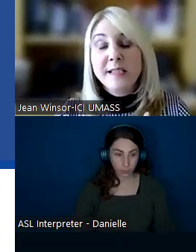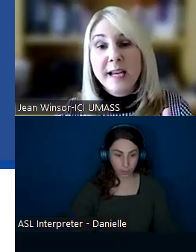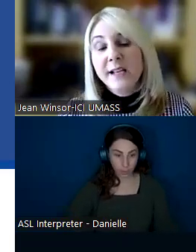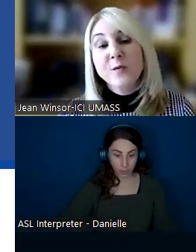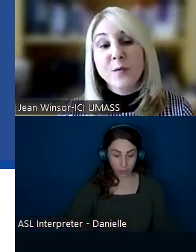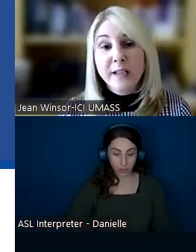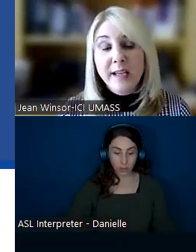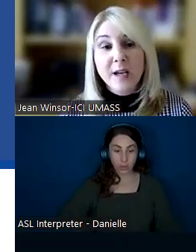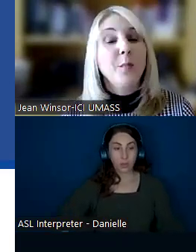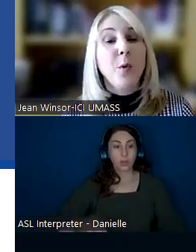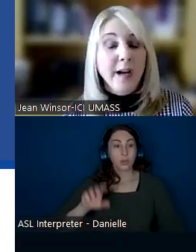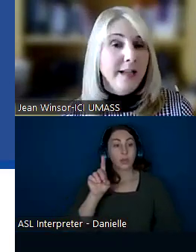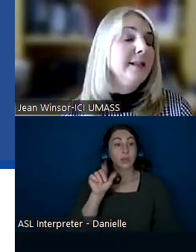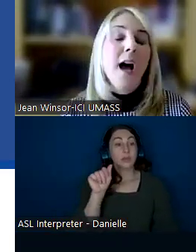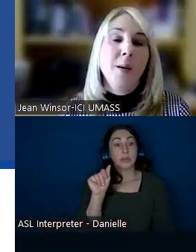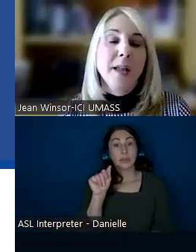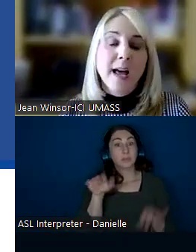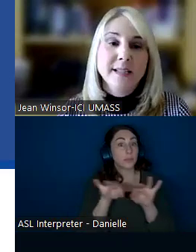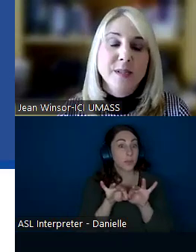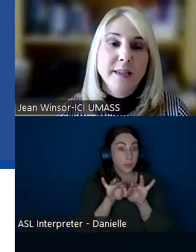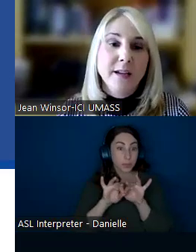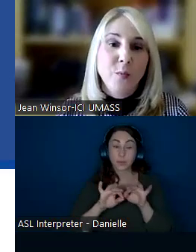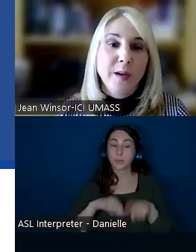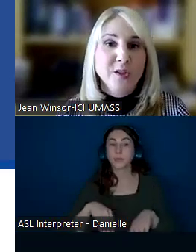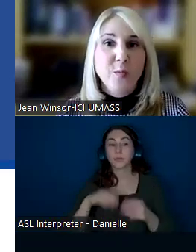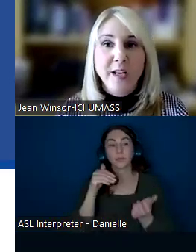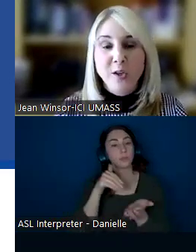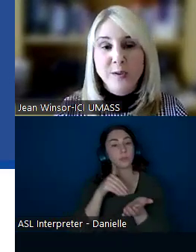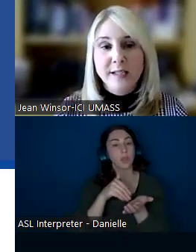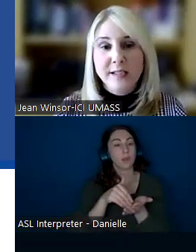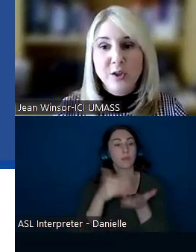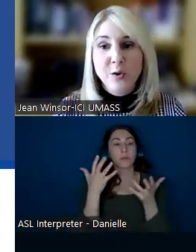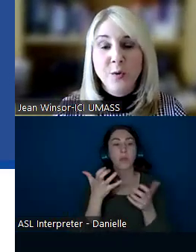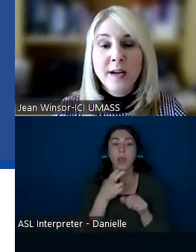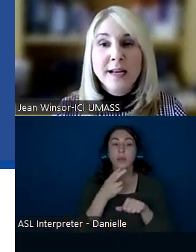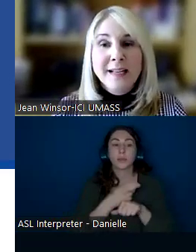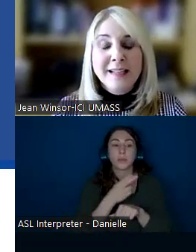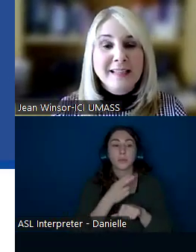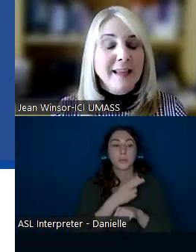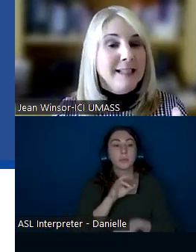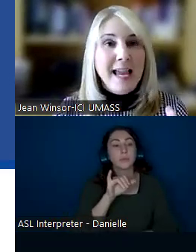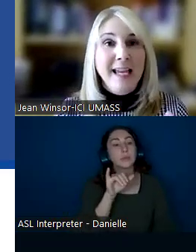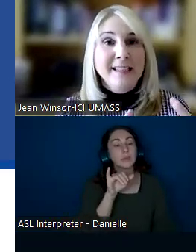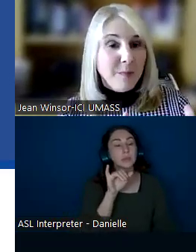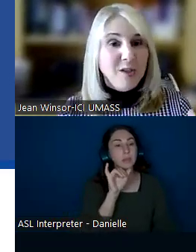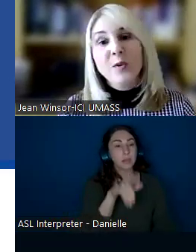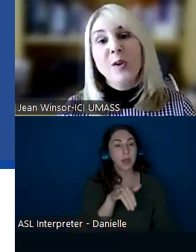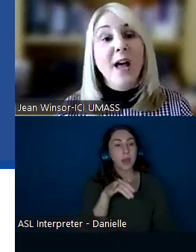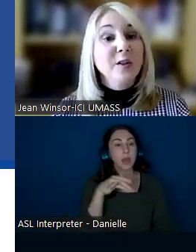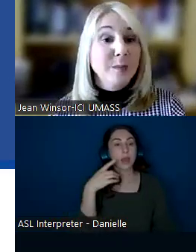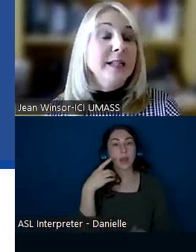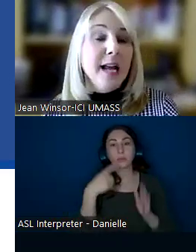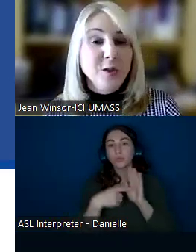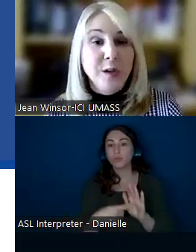So data is really important. A lot of times I think we just want to use it to say somebody's doing well